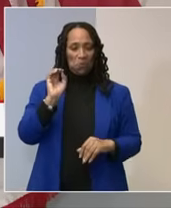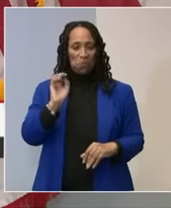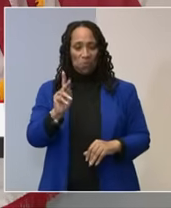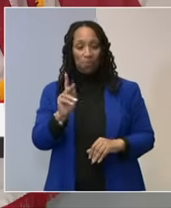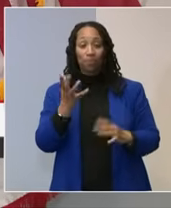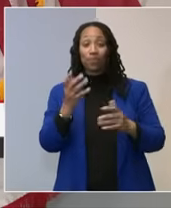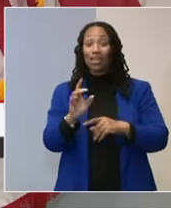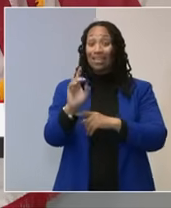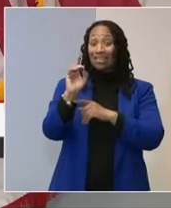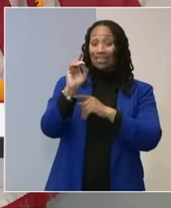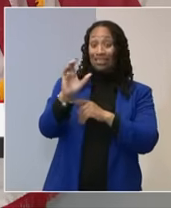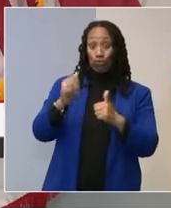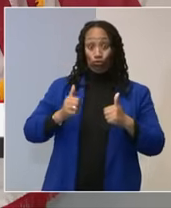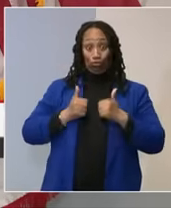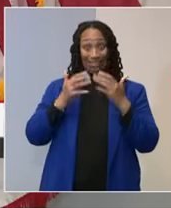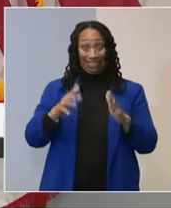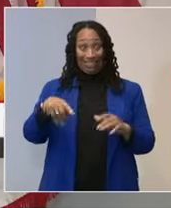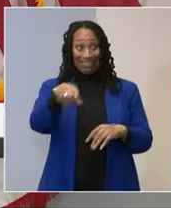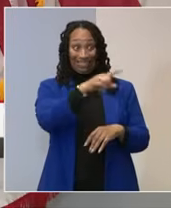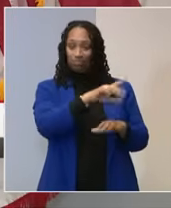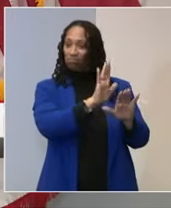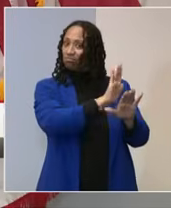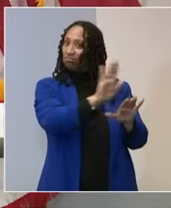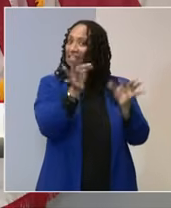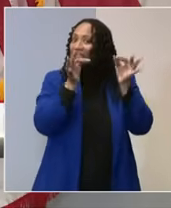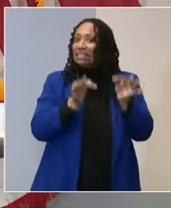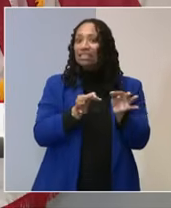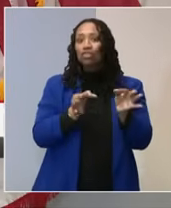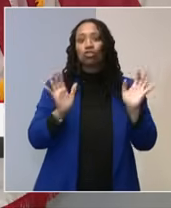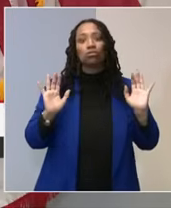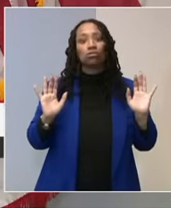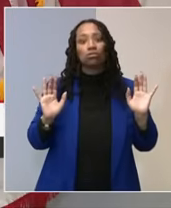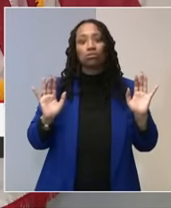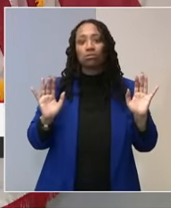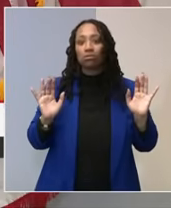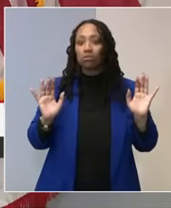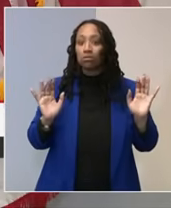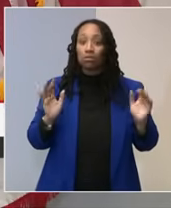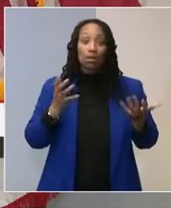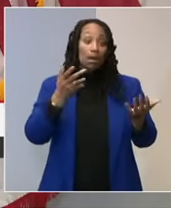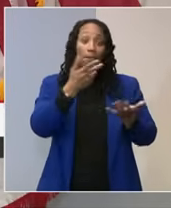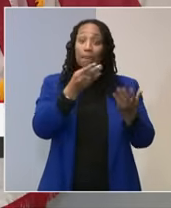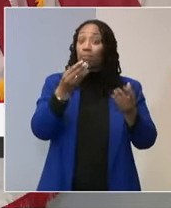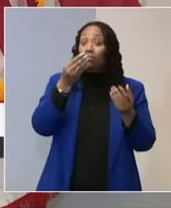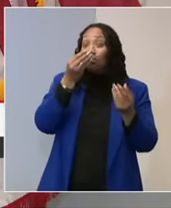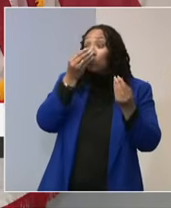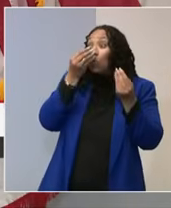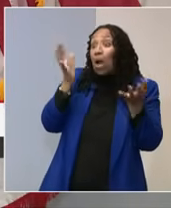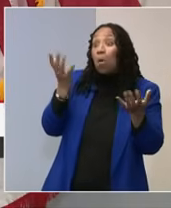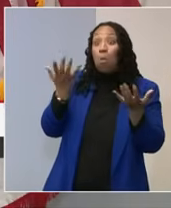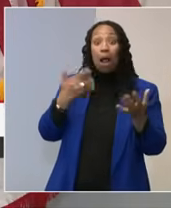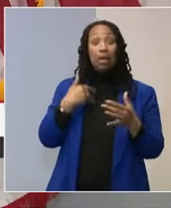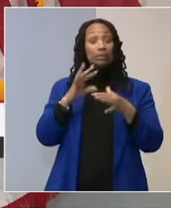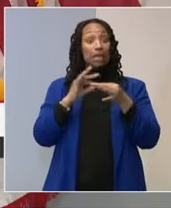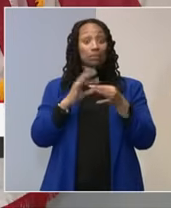going to decide, and they may or may not care what I say. I think there is a lot